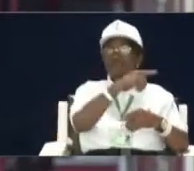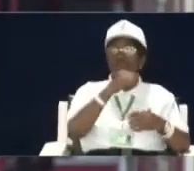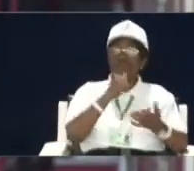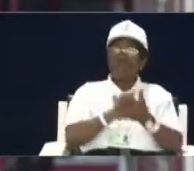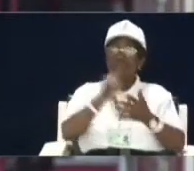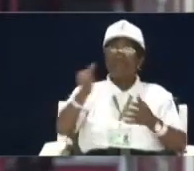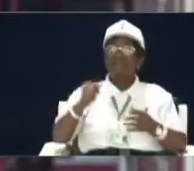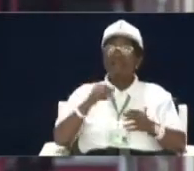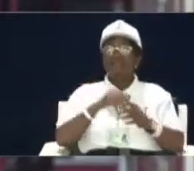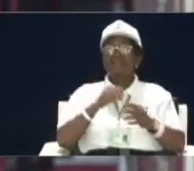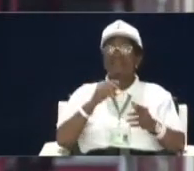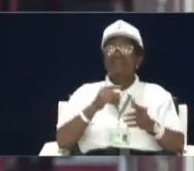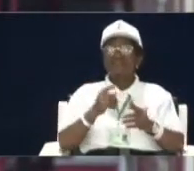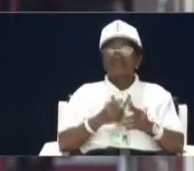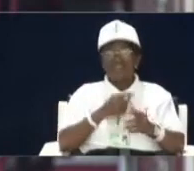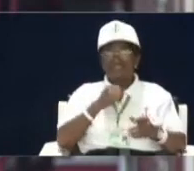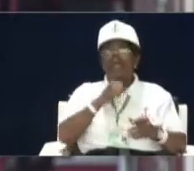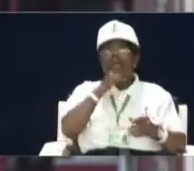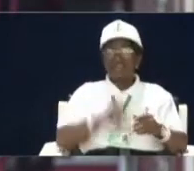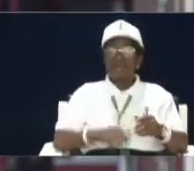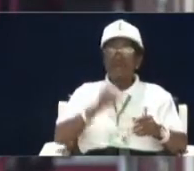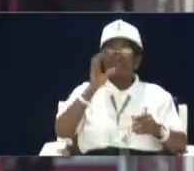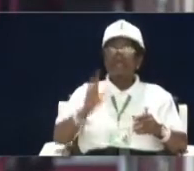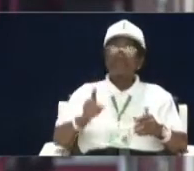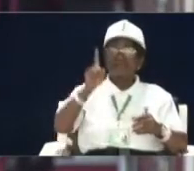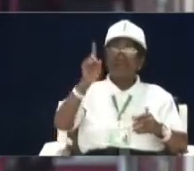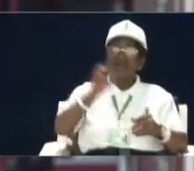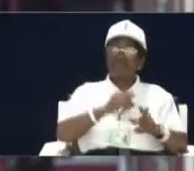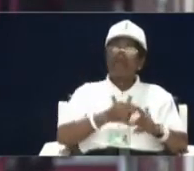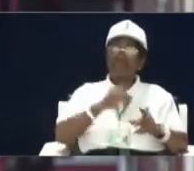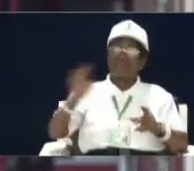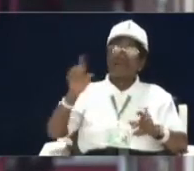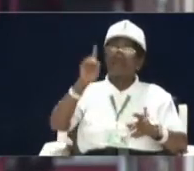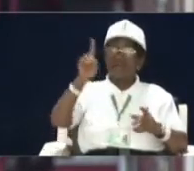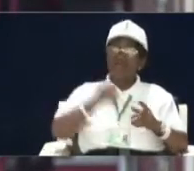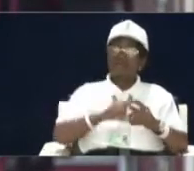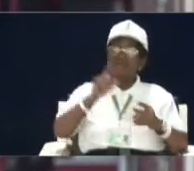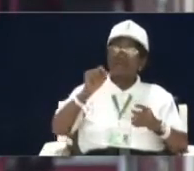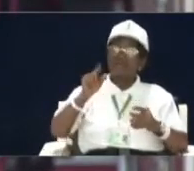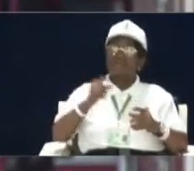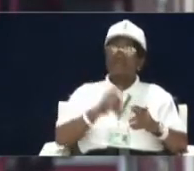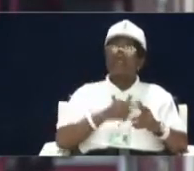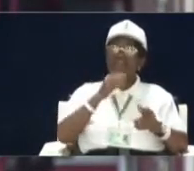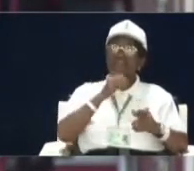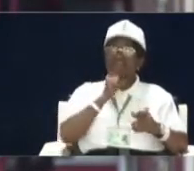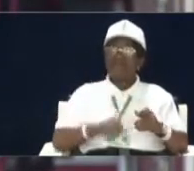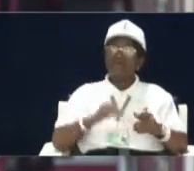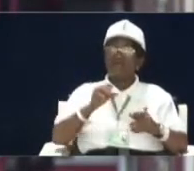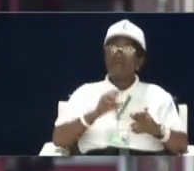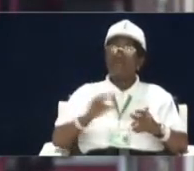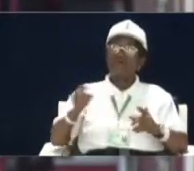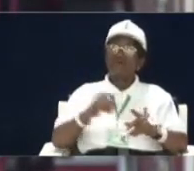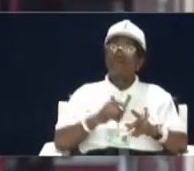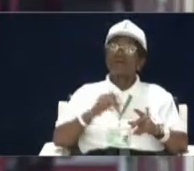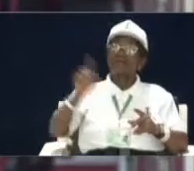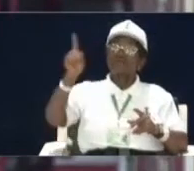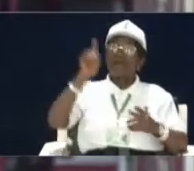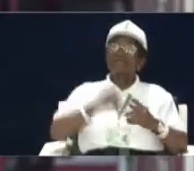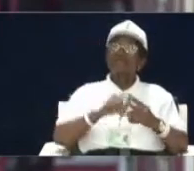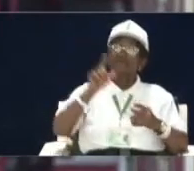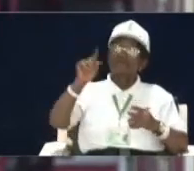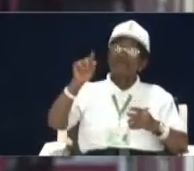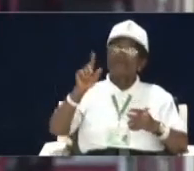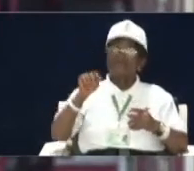In 1 Samuel chapter 1, from verse 1 to 20, 1 Samuel chapter 1, from verse 1 to 20,